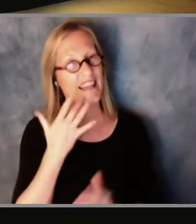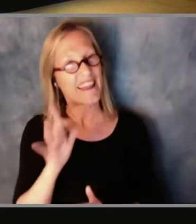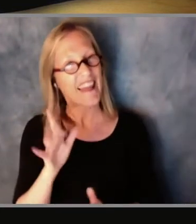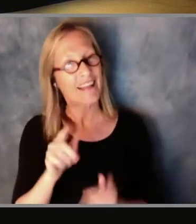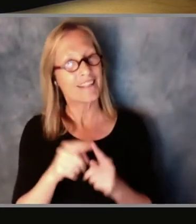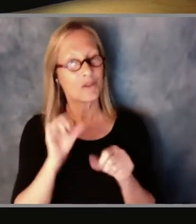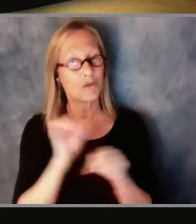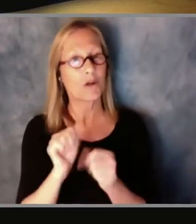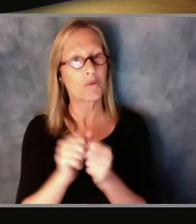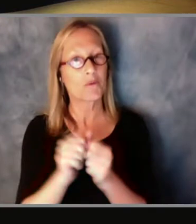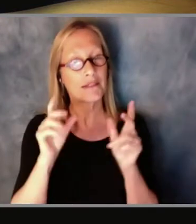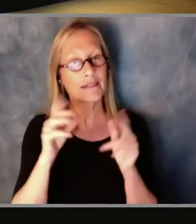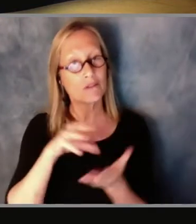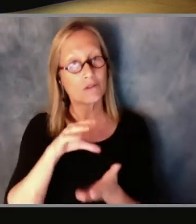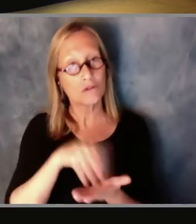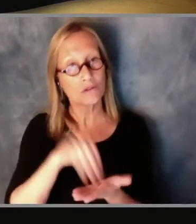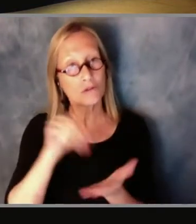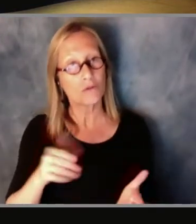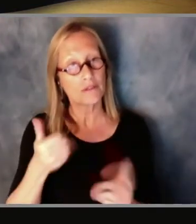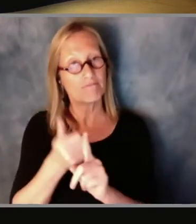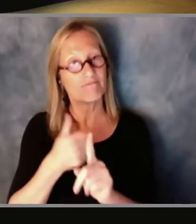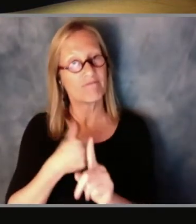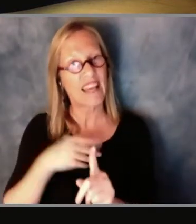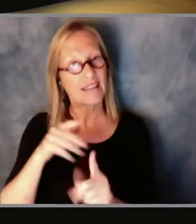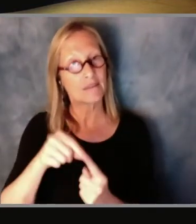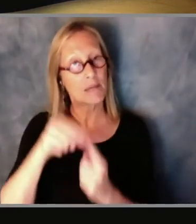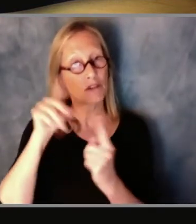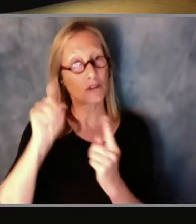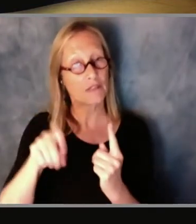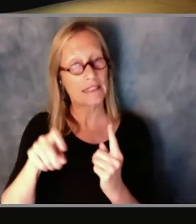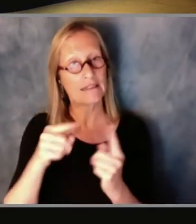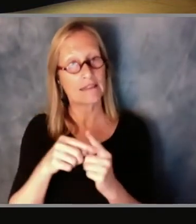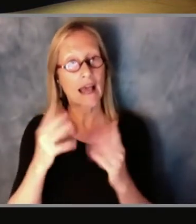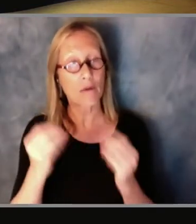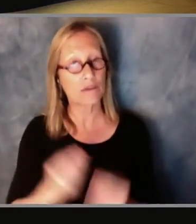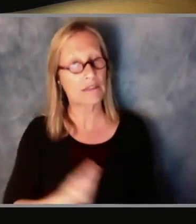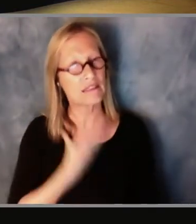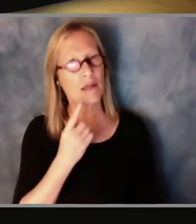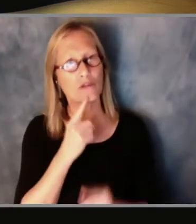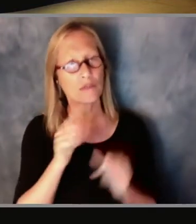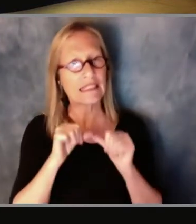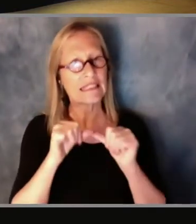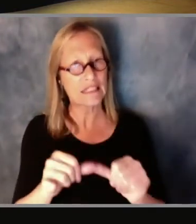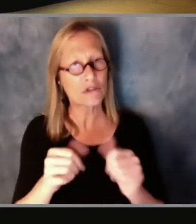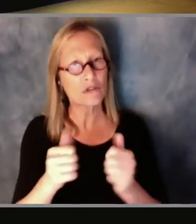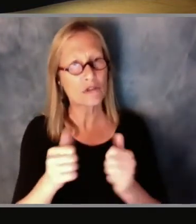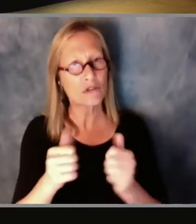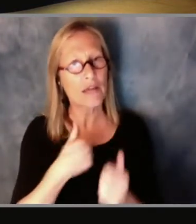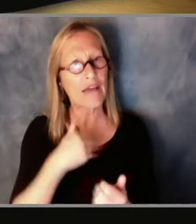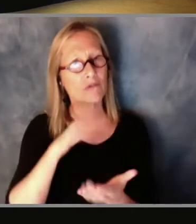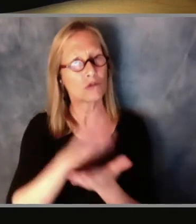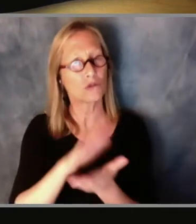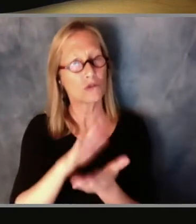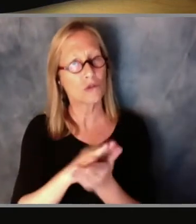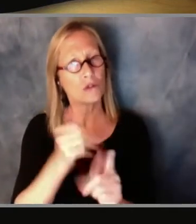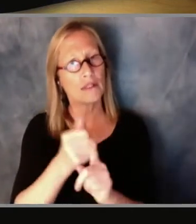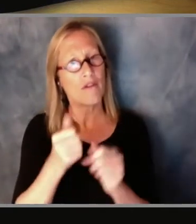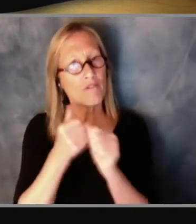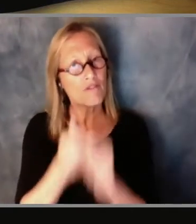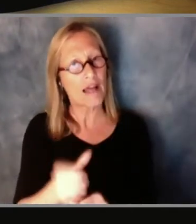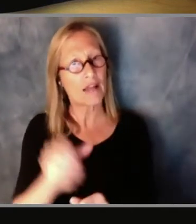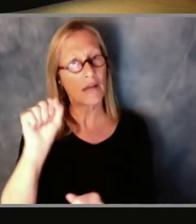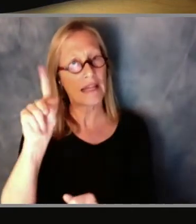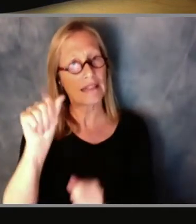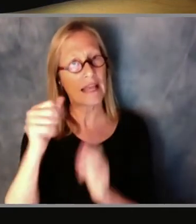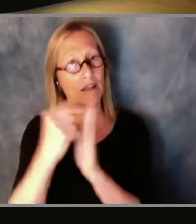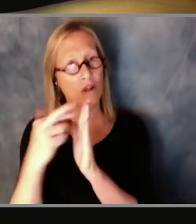needs. And it inspired me to continue to advocate to ensure that our schools were ADA compliant and that all of our students were given the